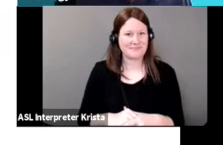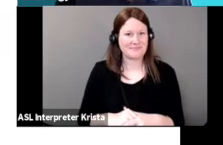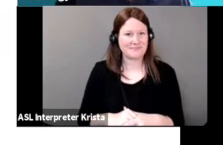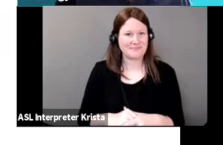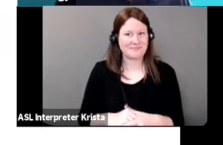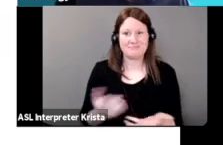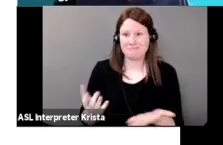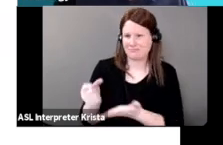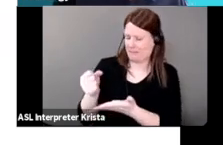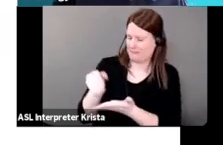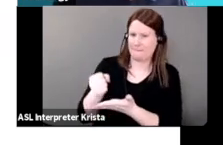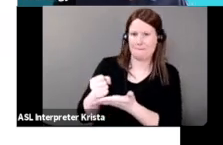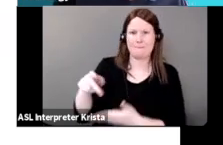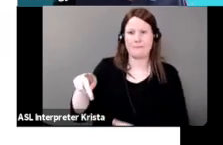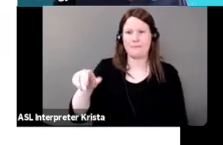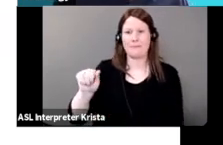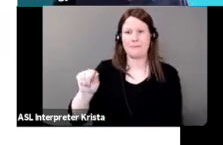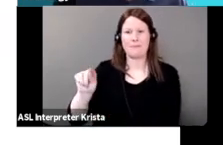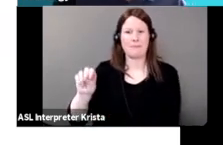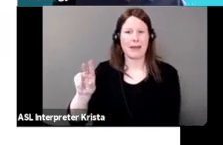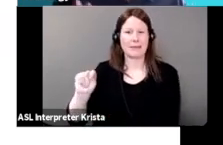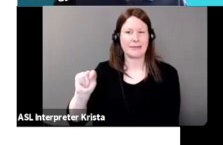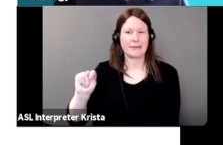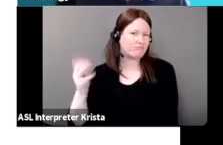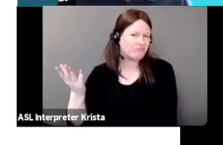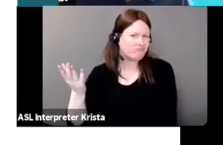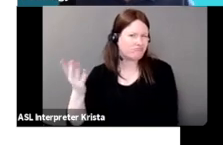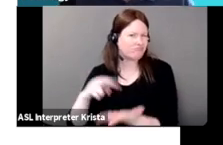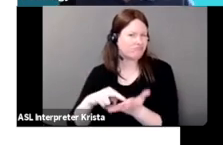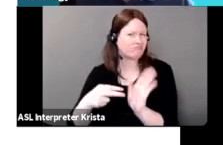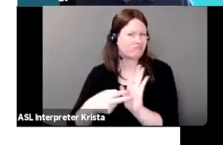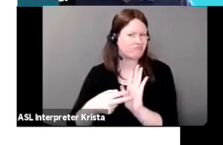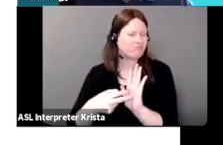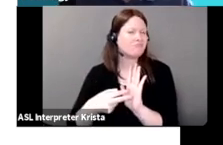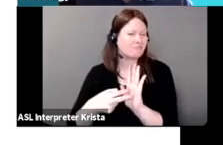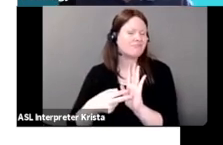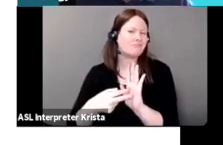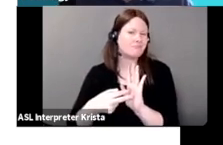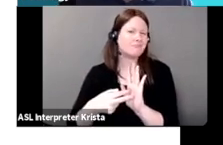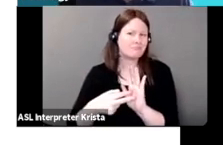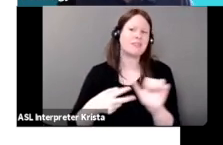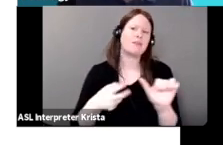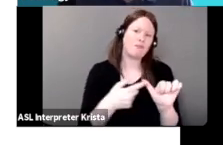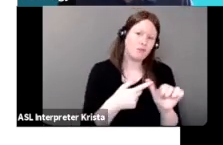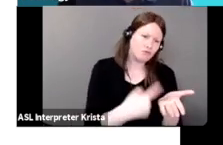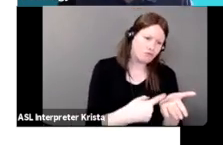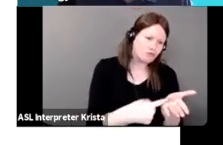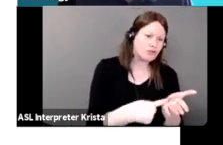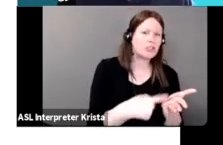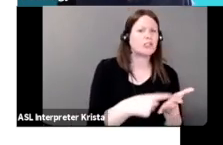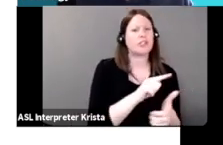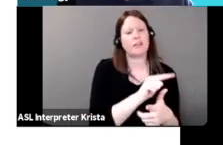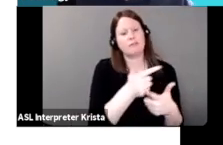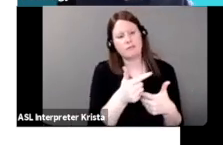So, what is a patent? And we're going to start with patents and then go on into trademarks and trade